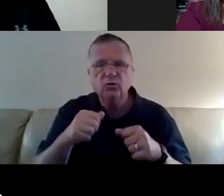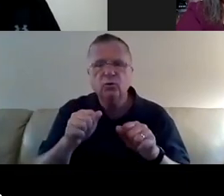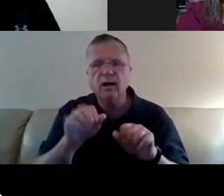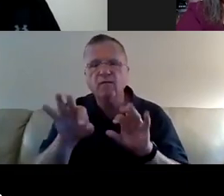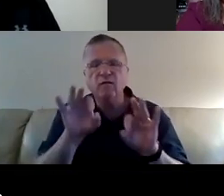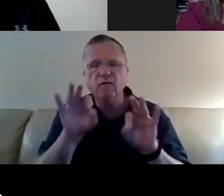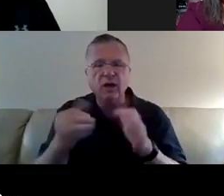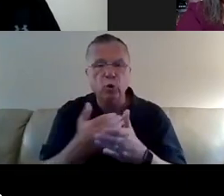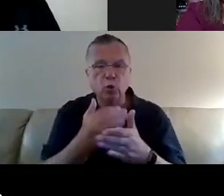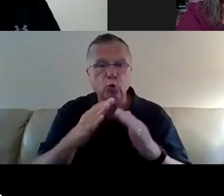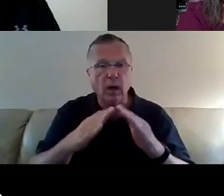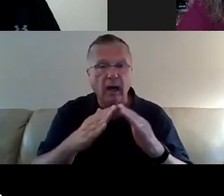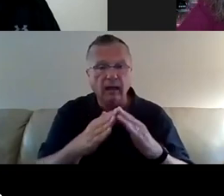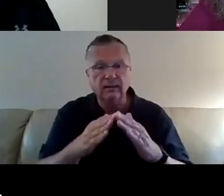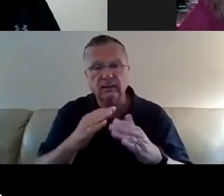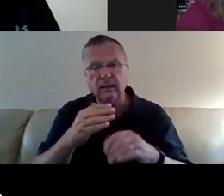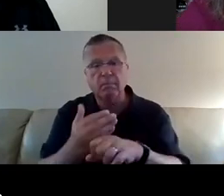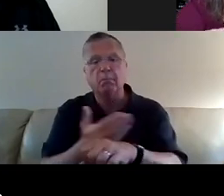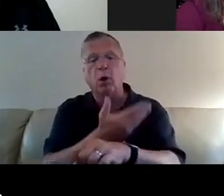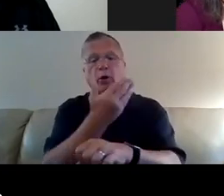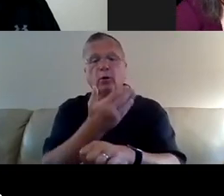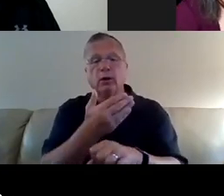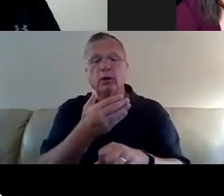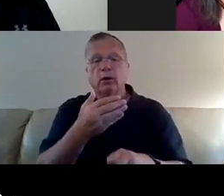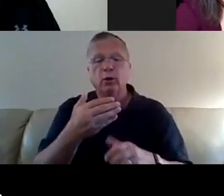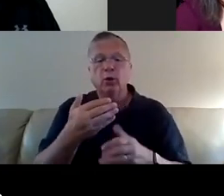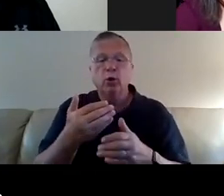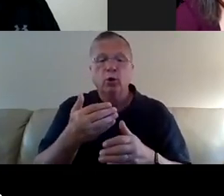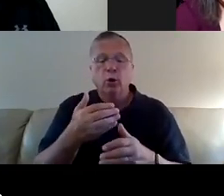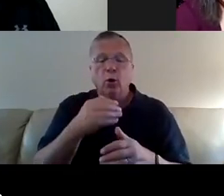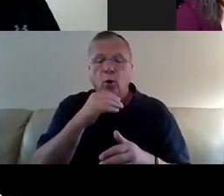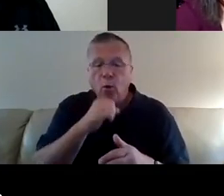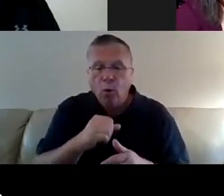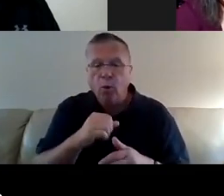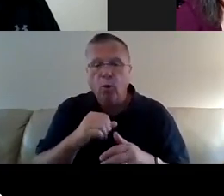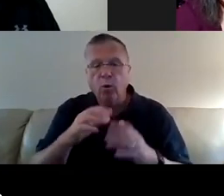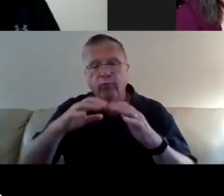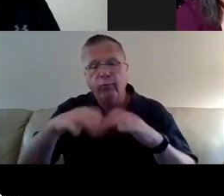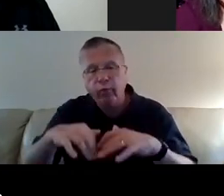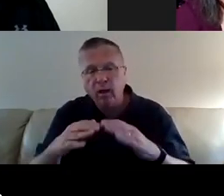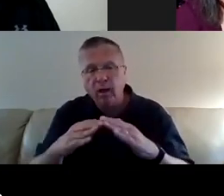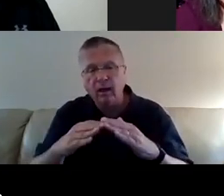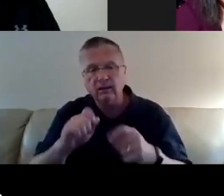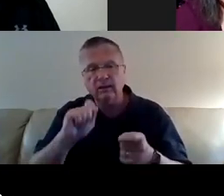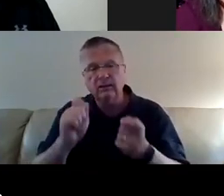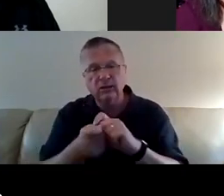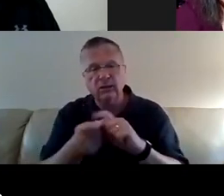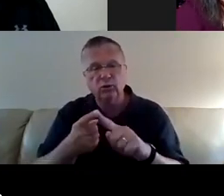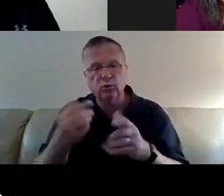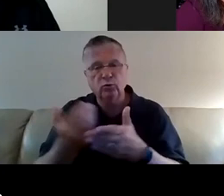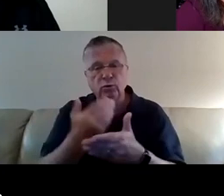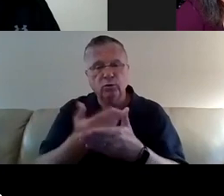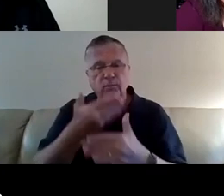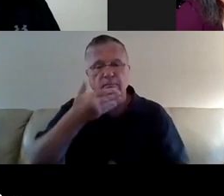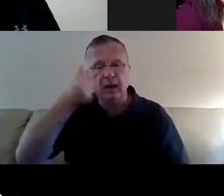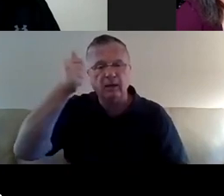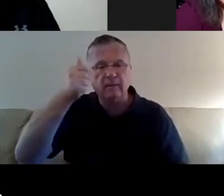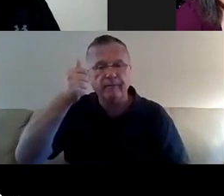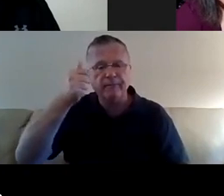modernizing dilapidated, dangerous housing. But this myth that there was this